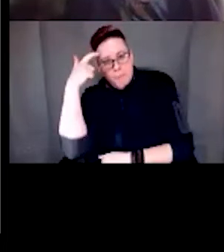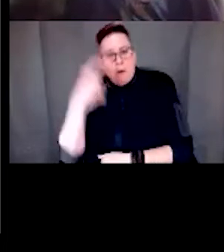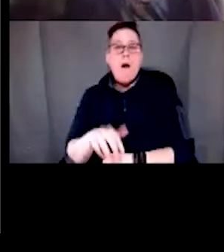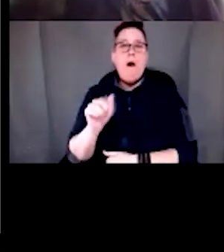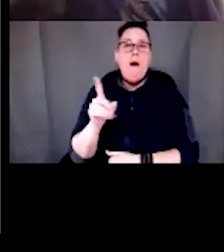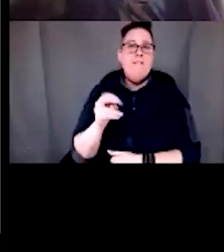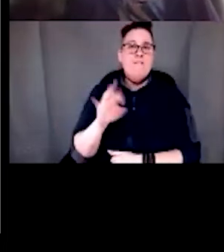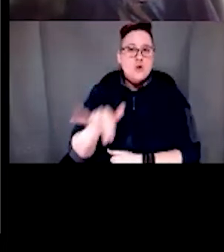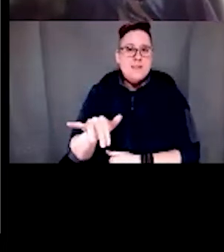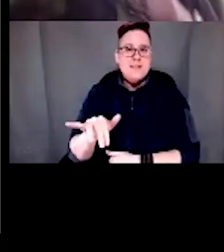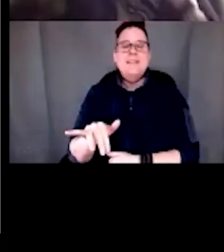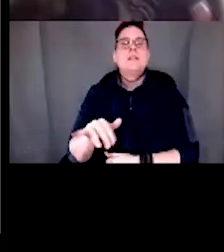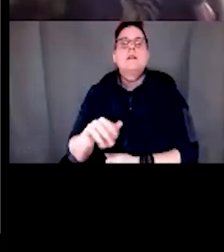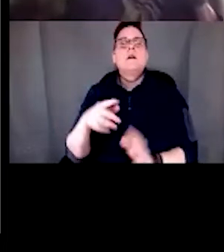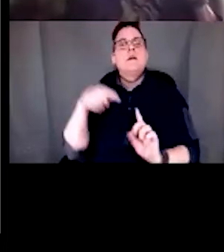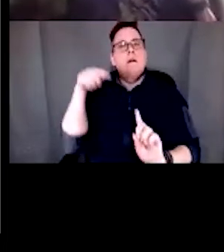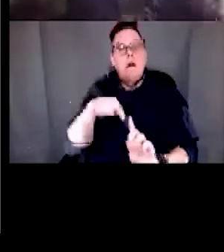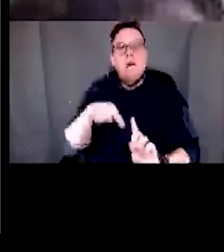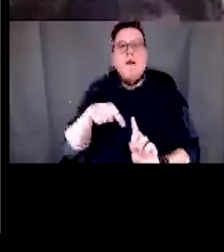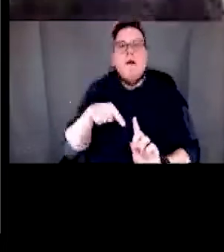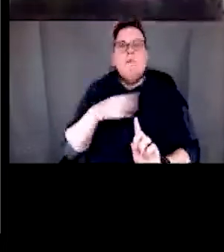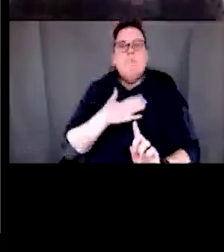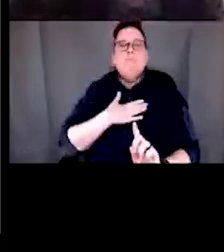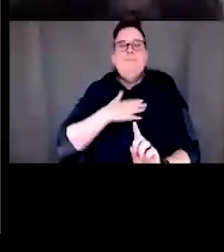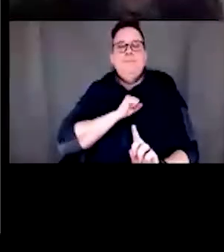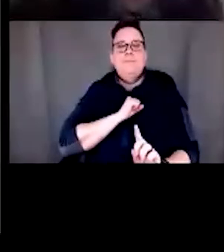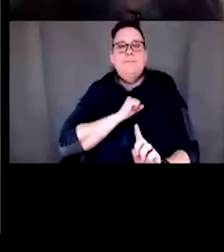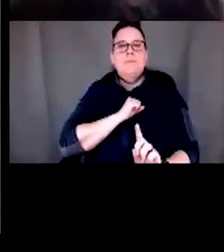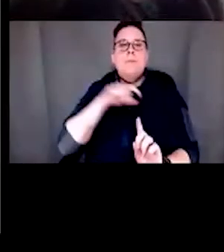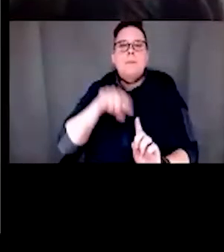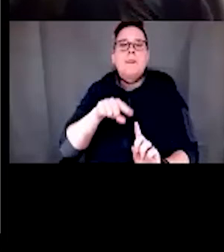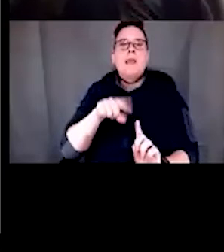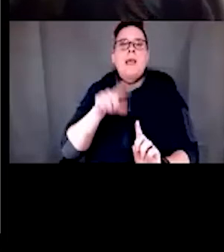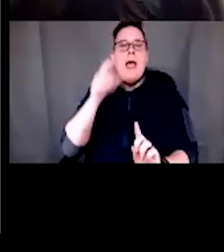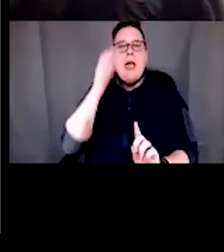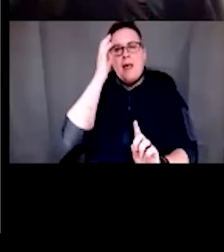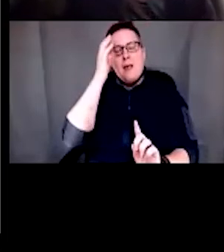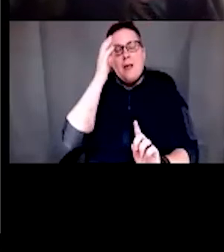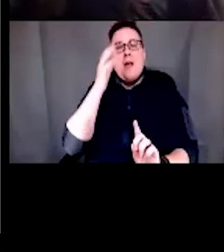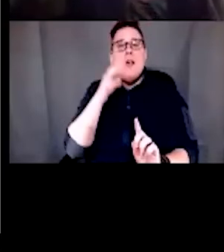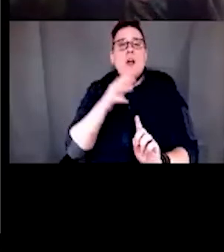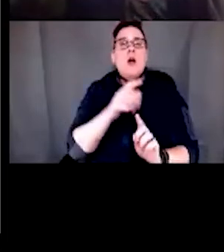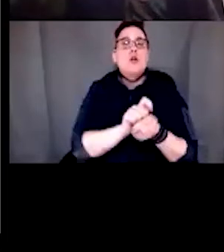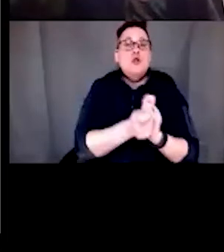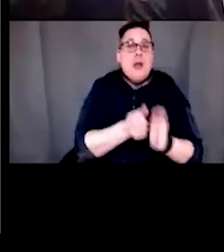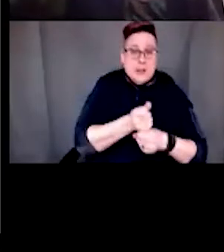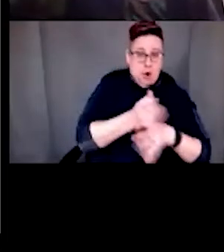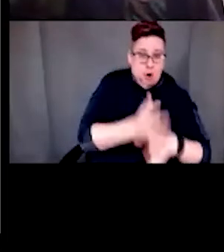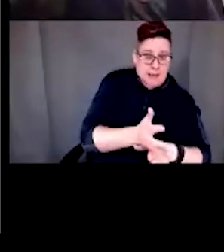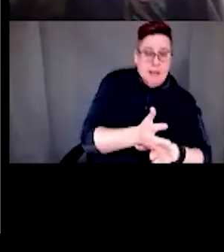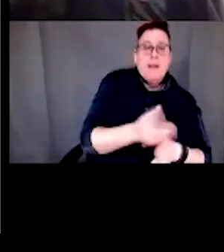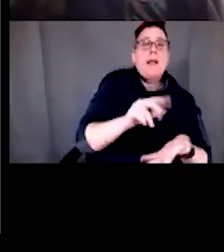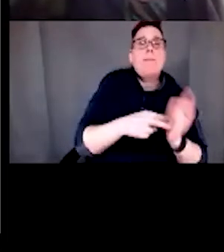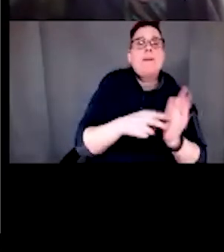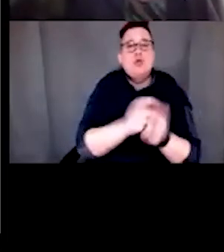really a fundamental change, excuse me, in causality, which leads to a change in worldview.